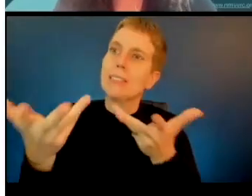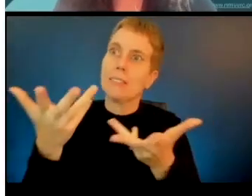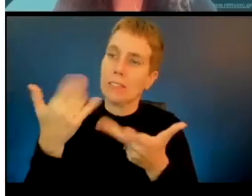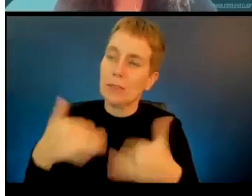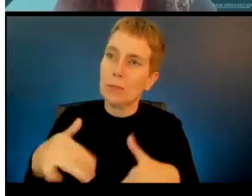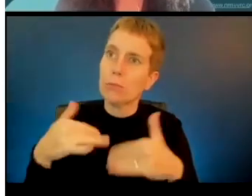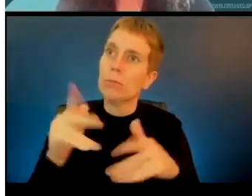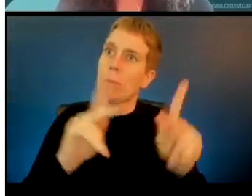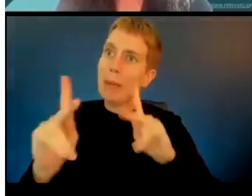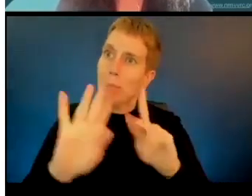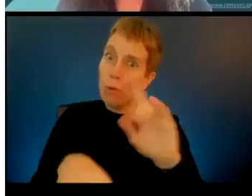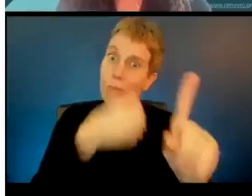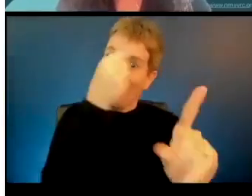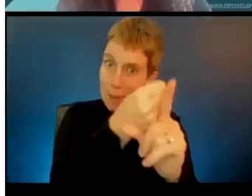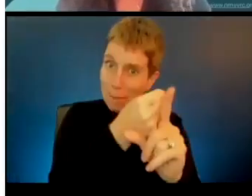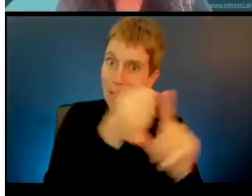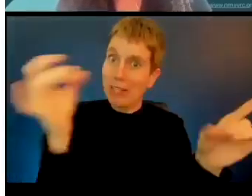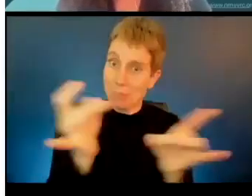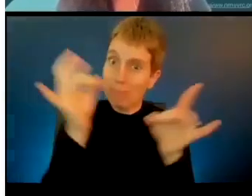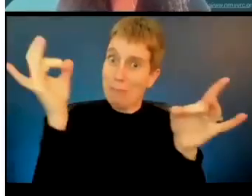mass violence.